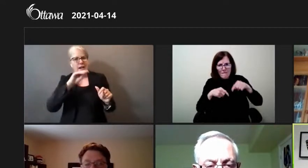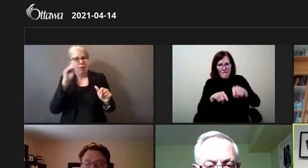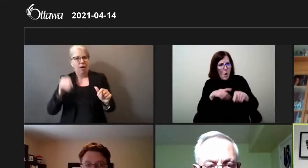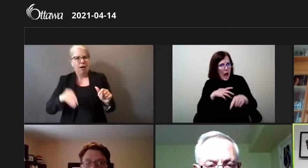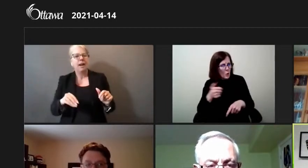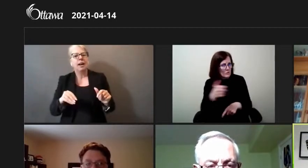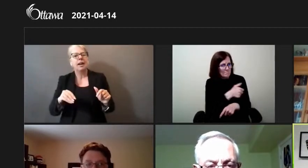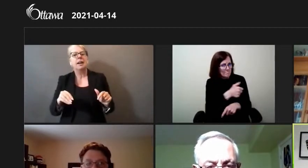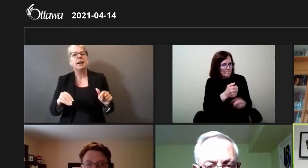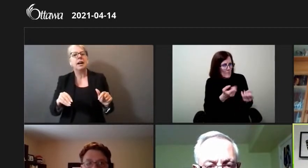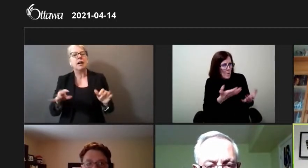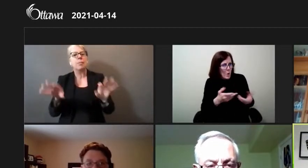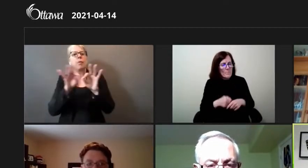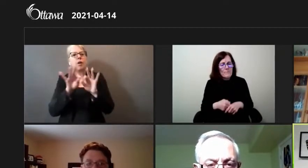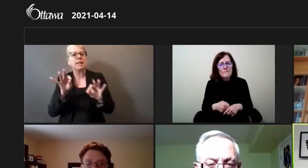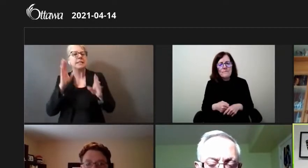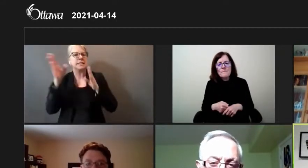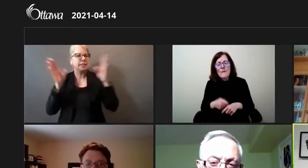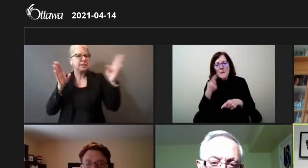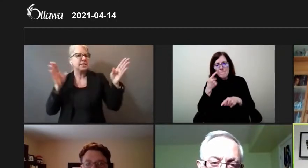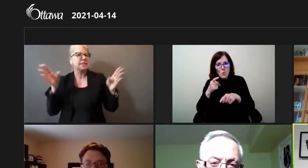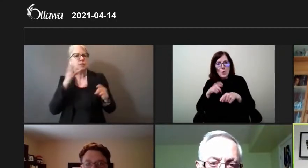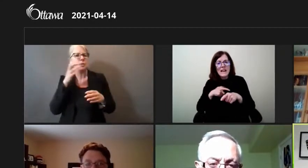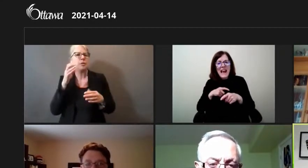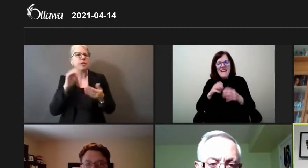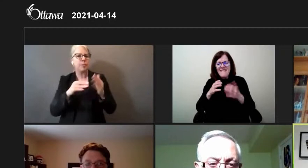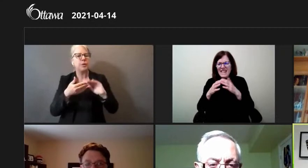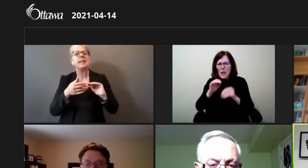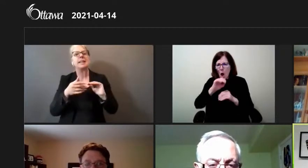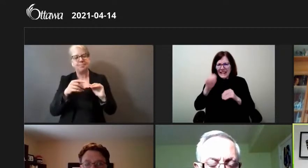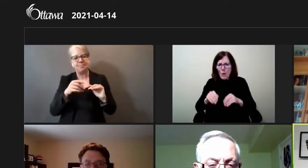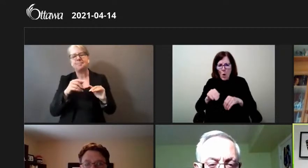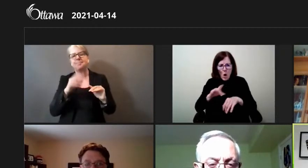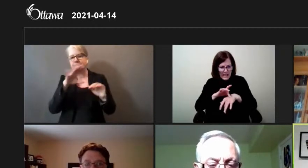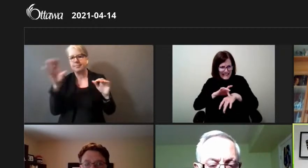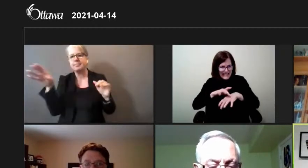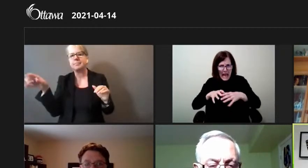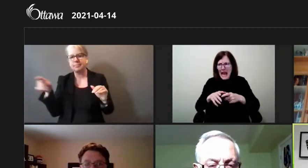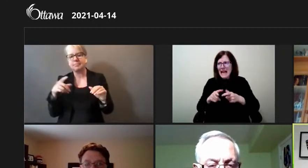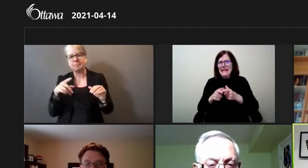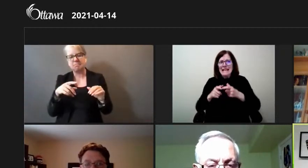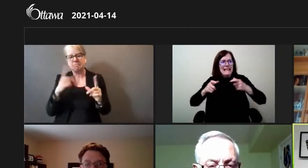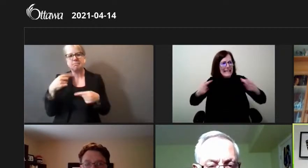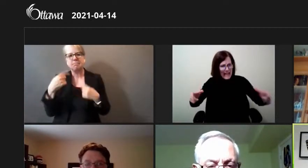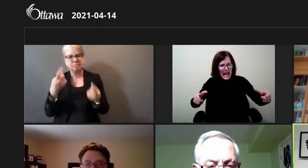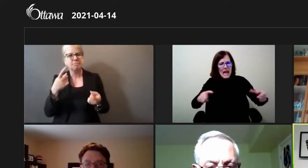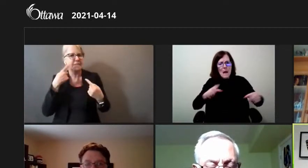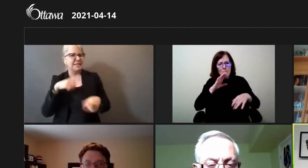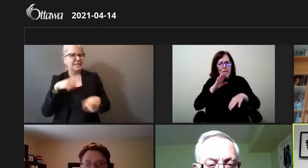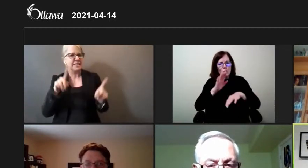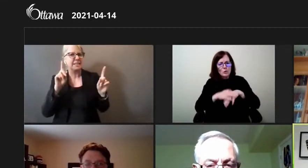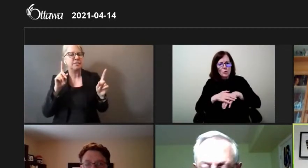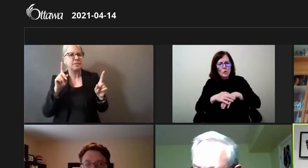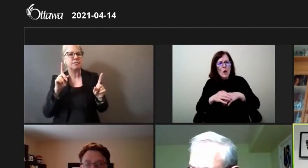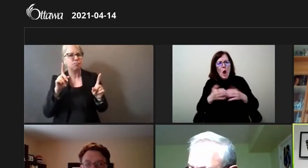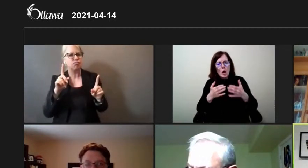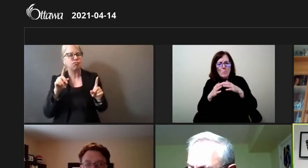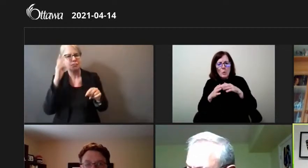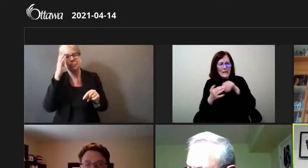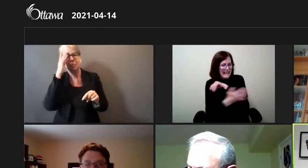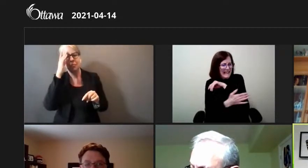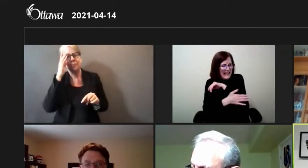we had to get out to the rural communities and go through those communities. And as you say, Councillor, it's been a successful run.